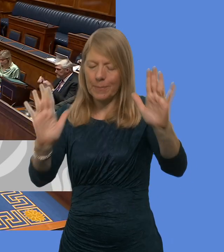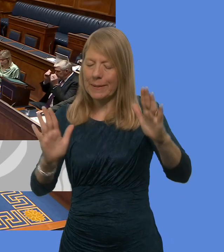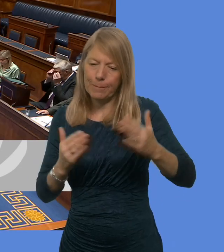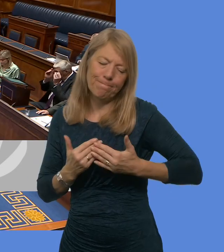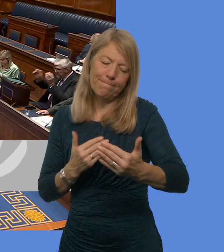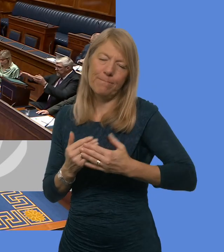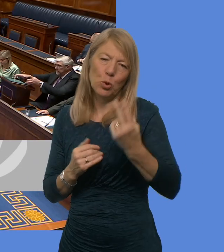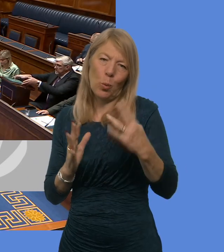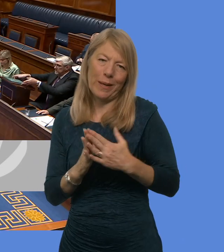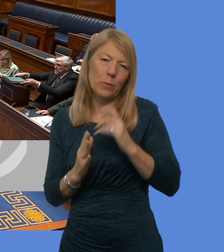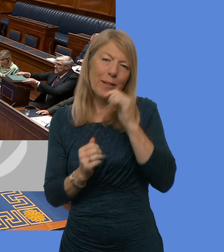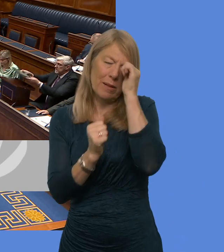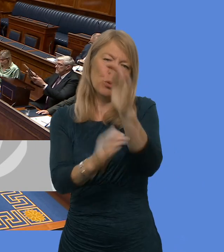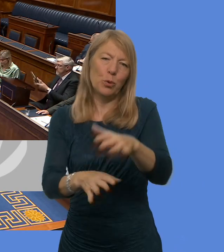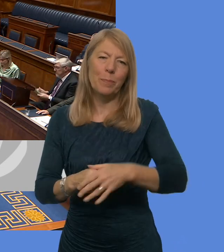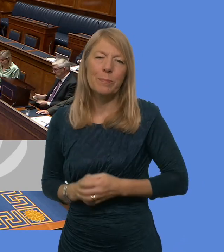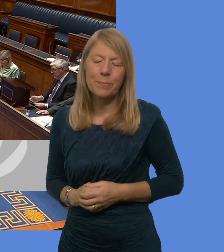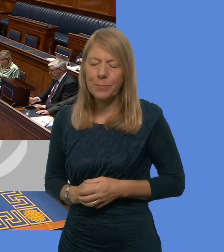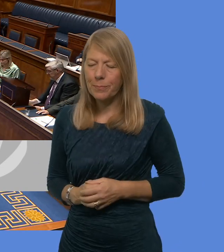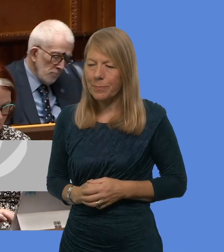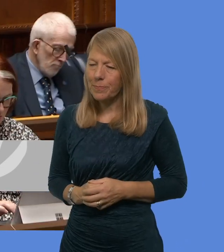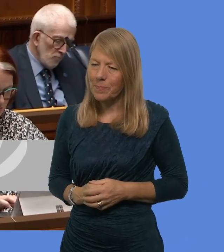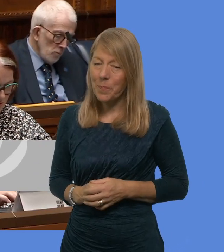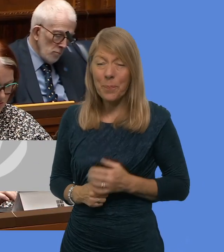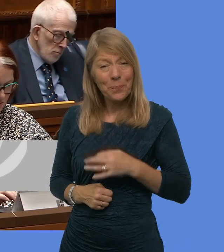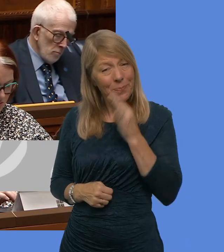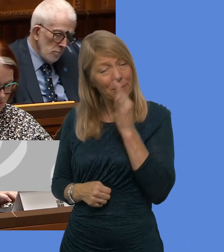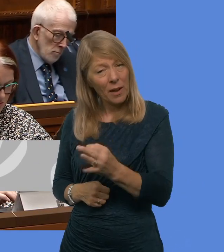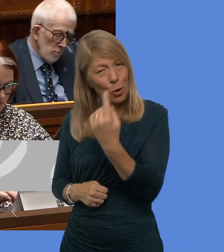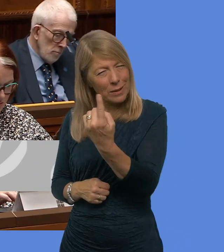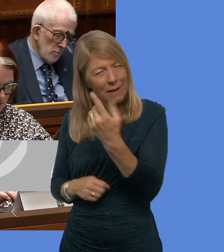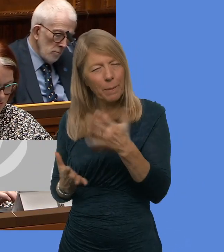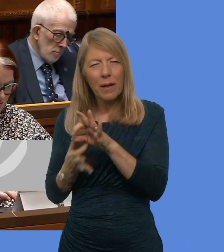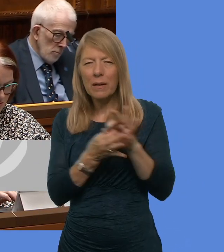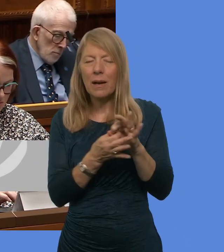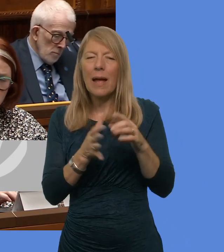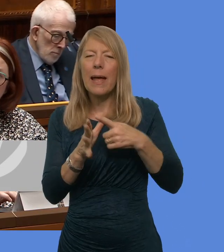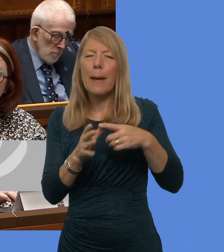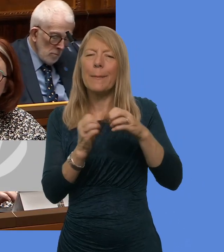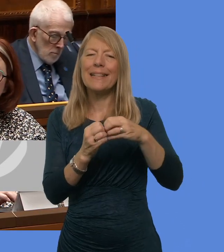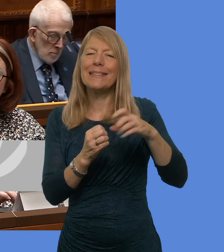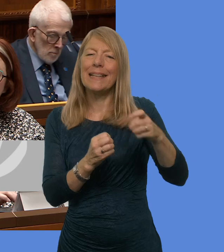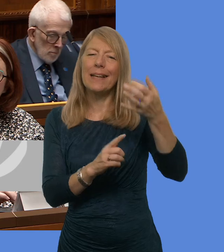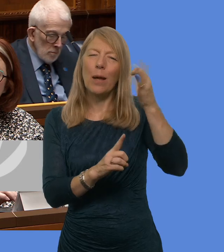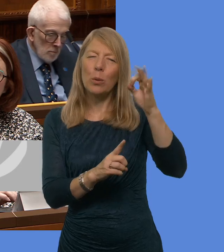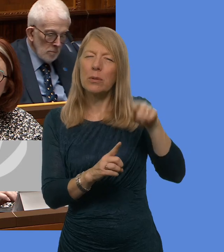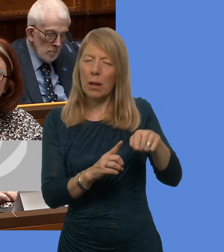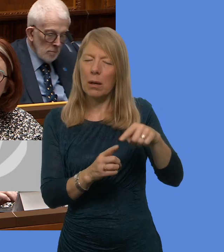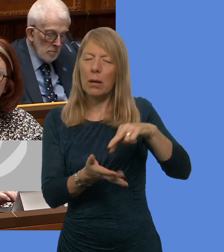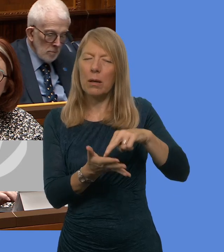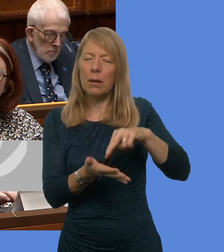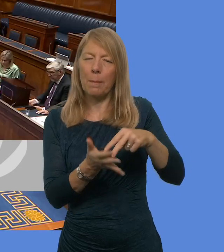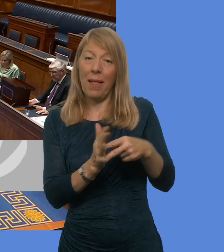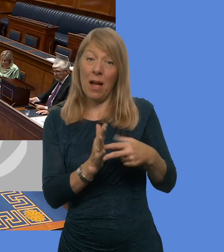Minister, may I ask if you've had any engagement with APC Council regarding the proposed changes to traffic flow at Rough Island Street and Scarva Street in